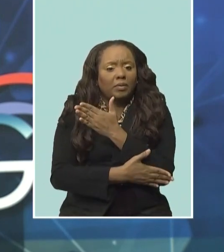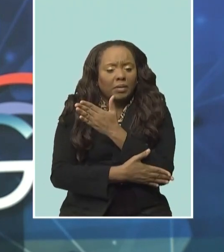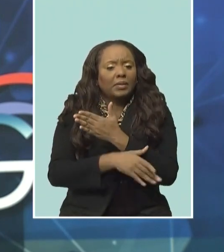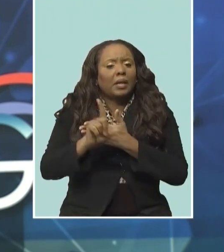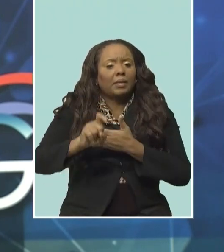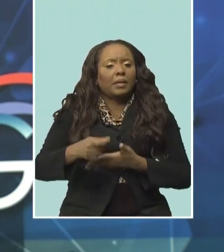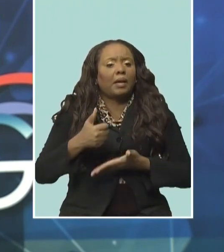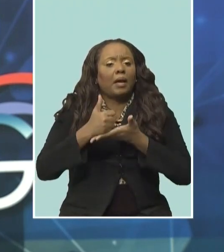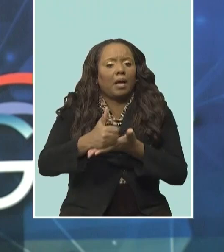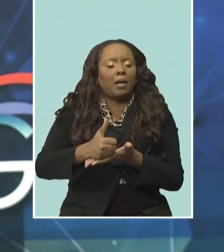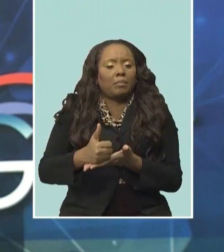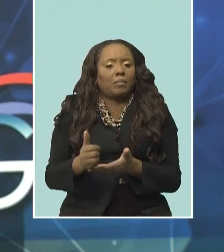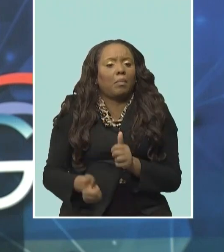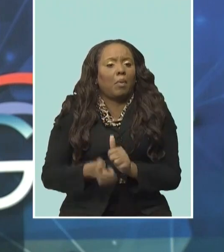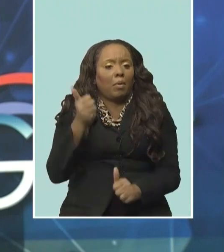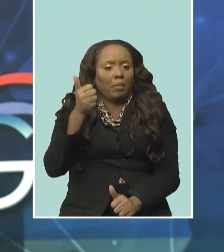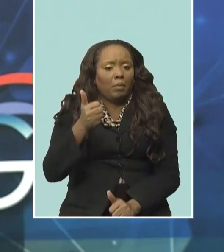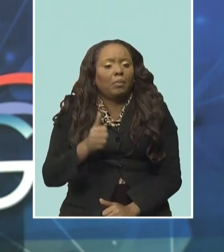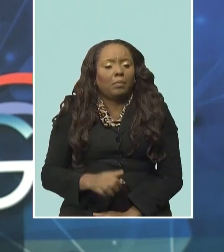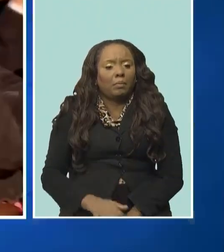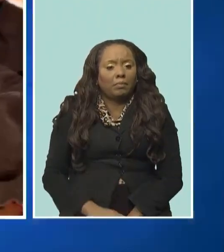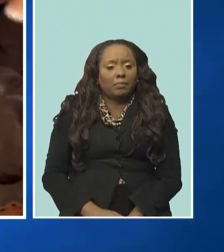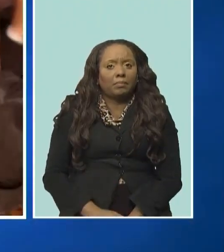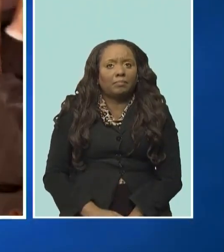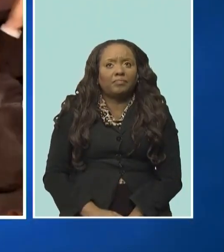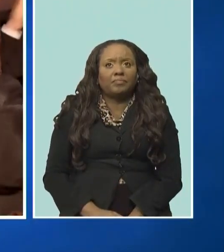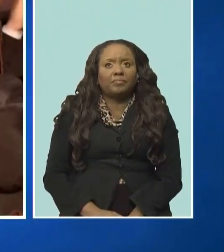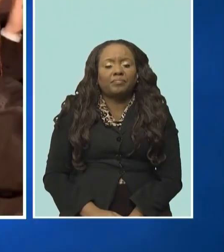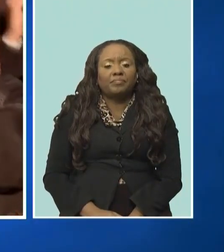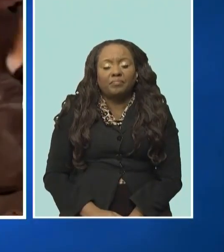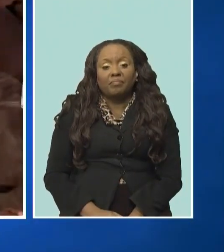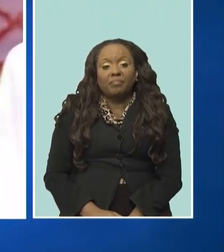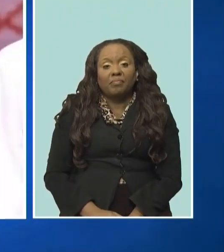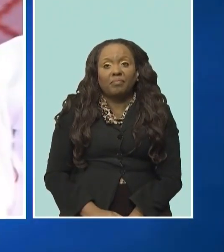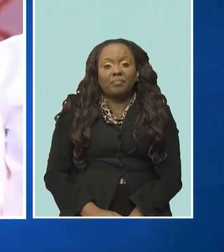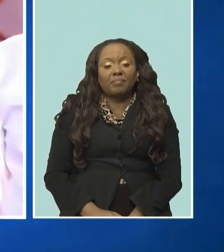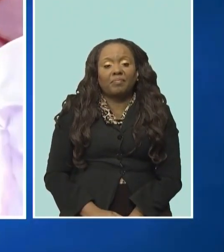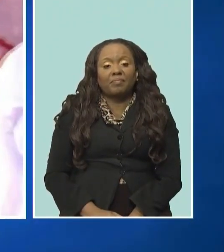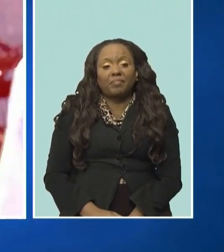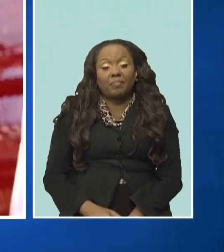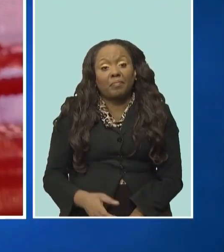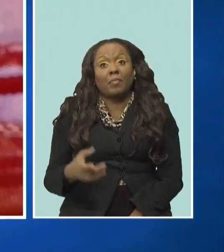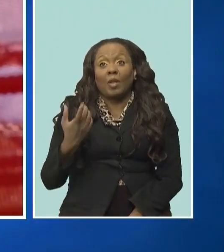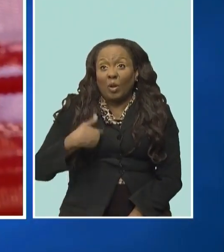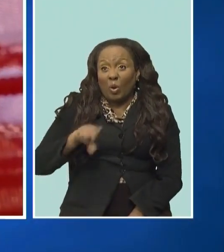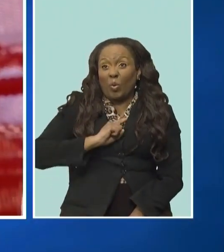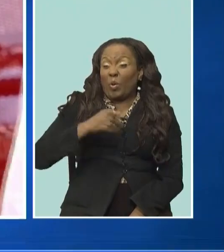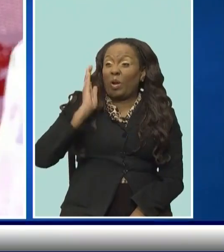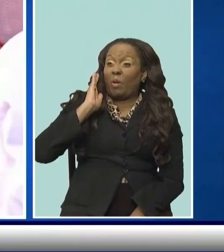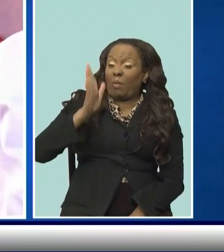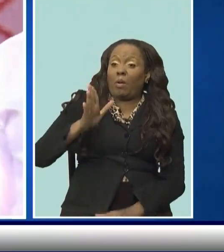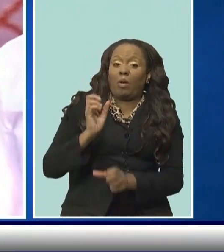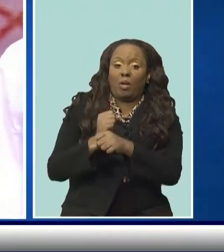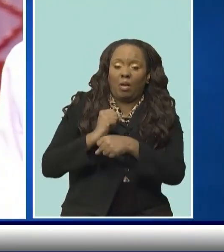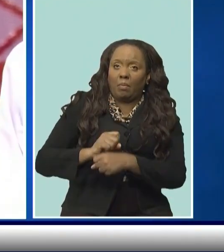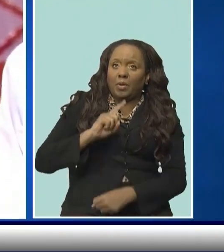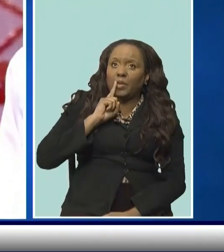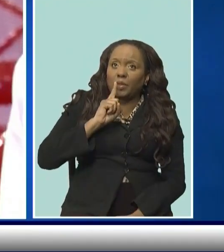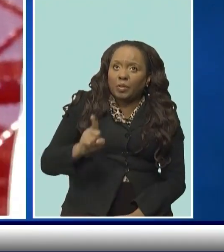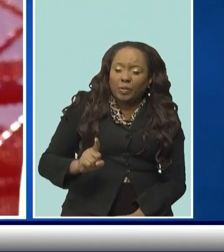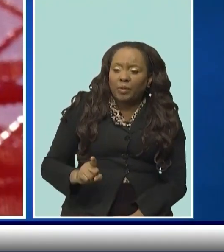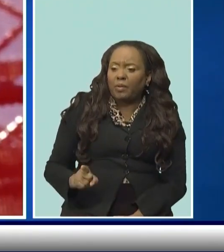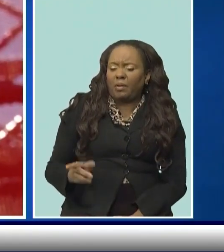the climate crisis. Only then will we make sure that we leave behind